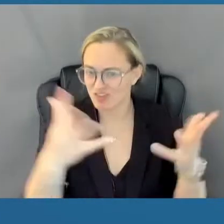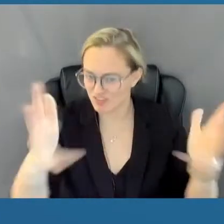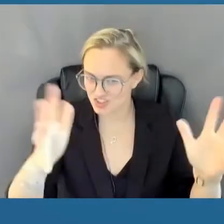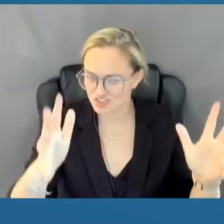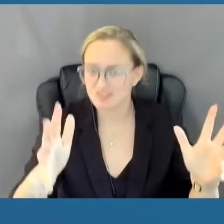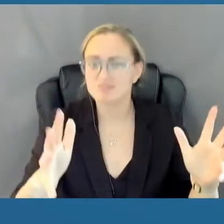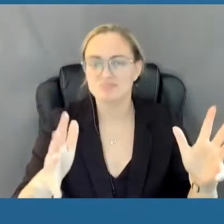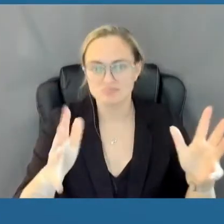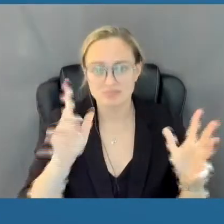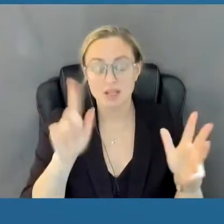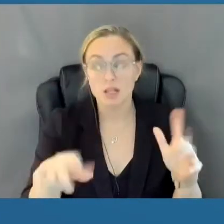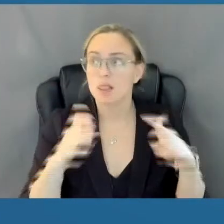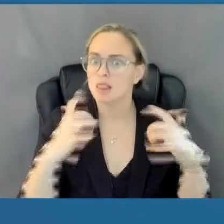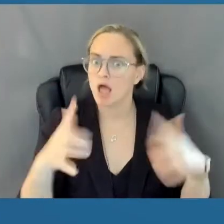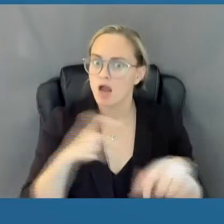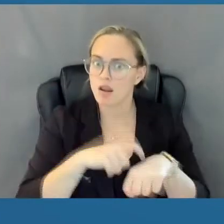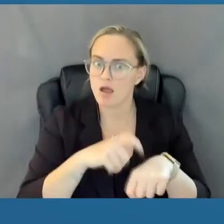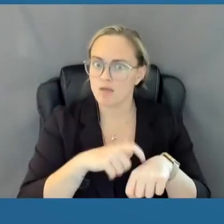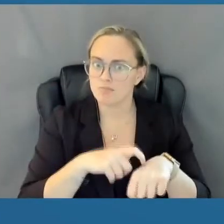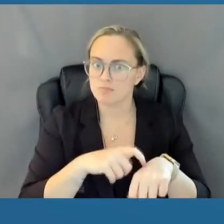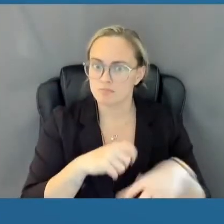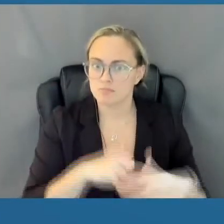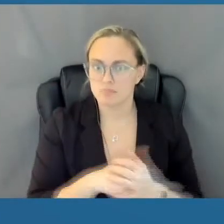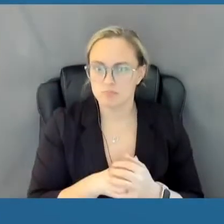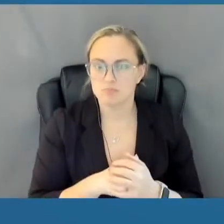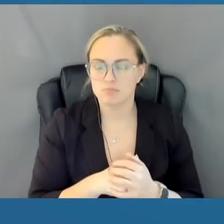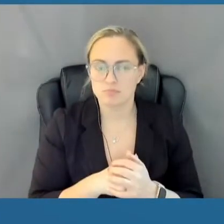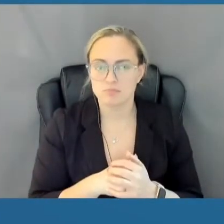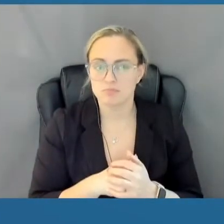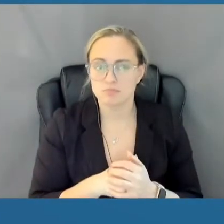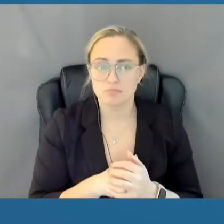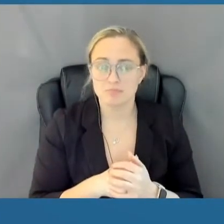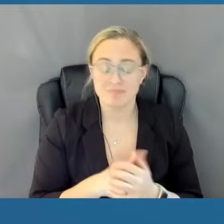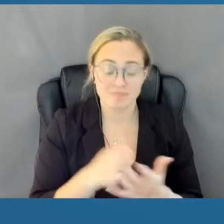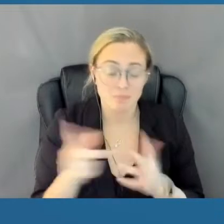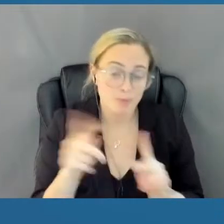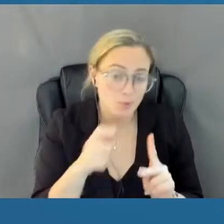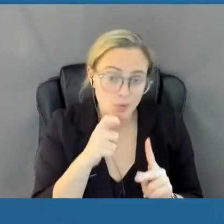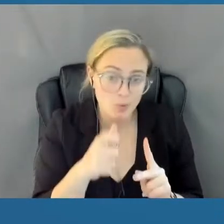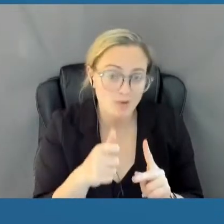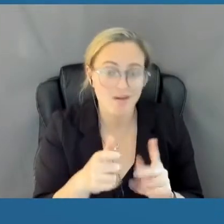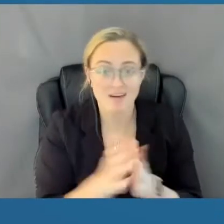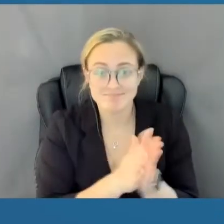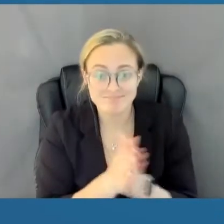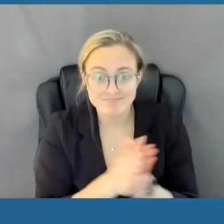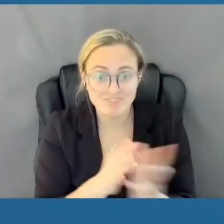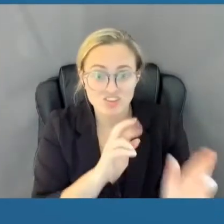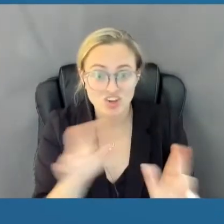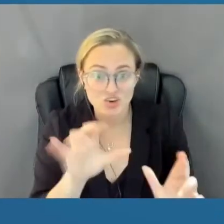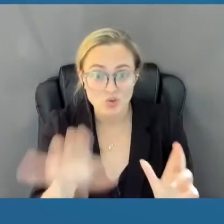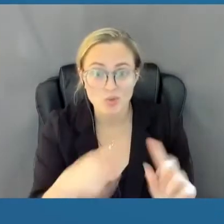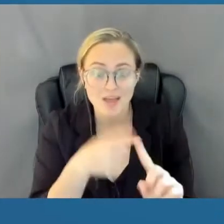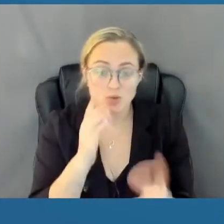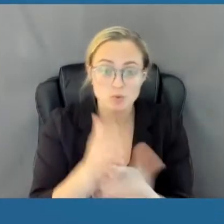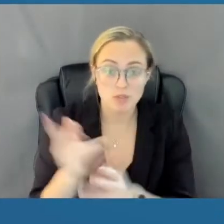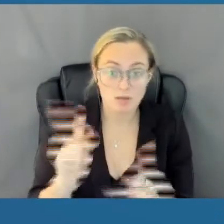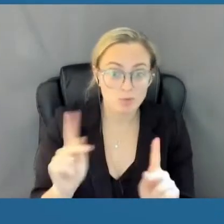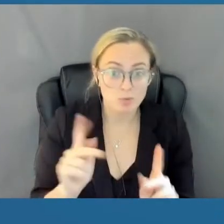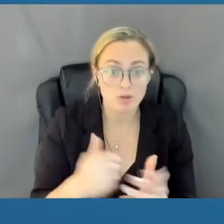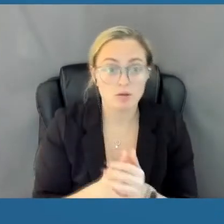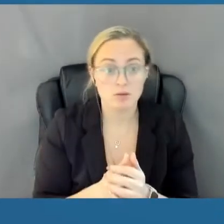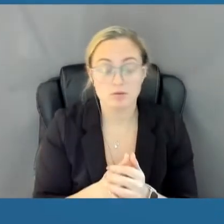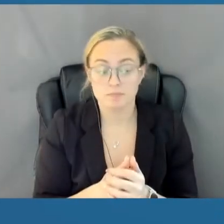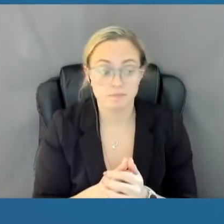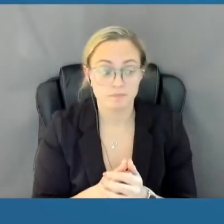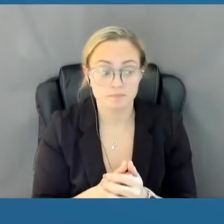an enormous amount of time. There was not an appetite to do what I thought was necessary to stop people